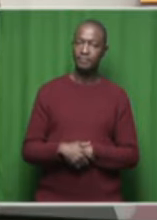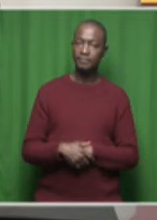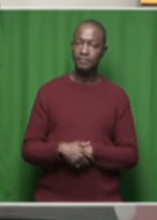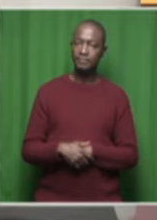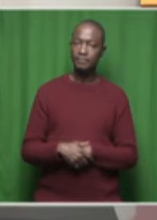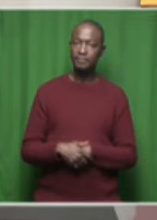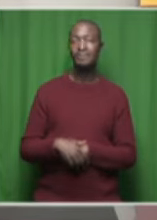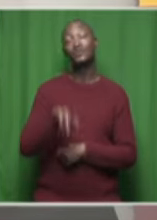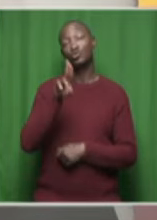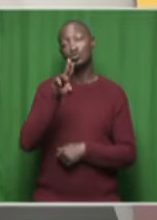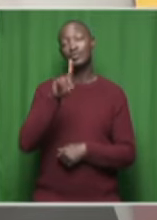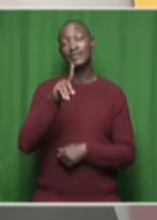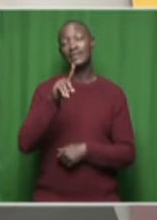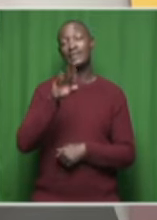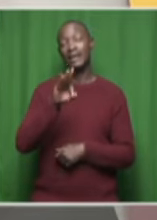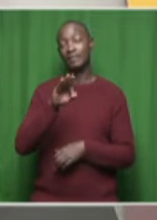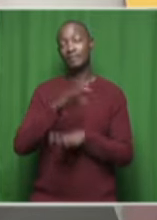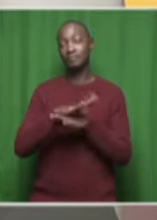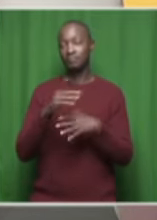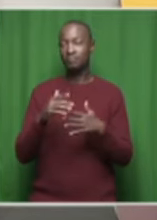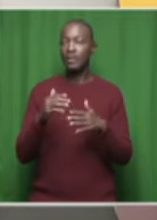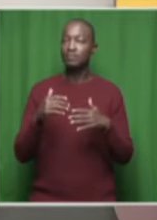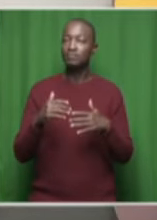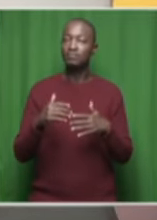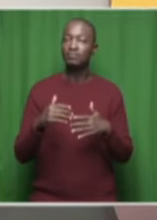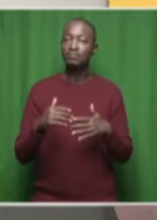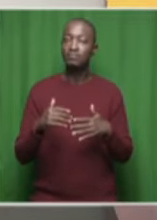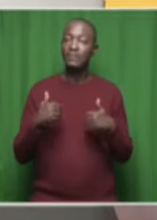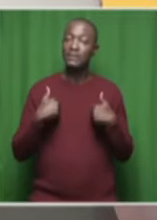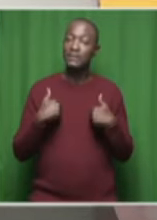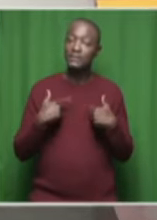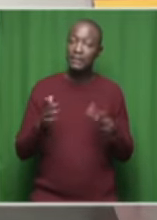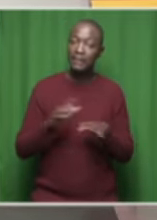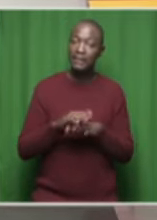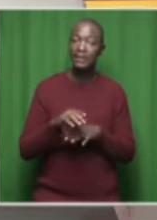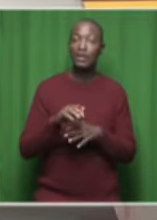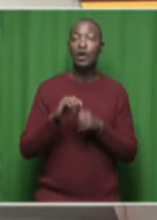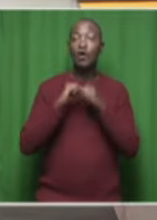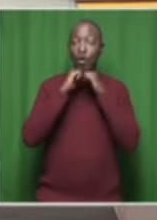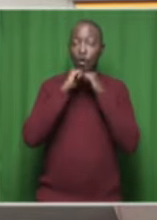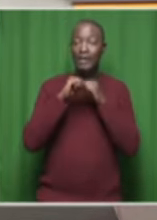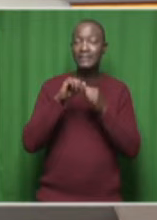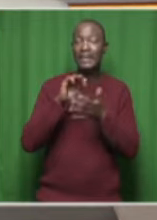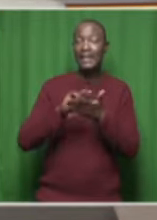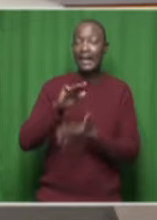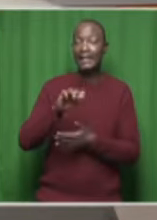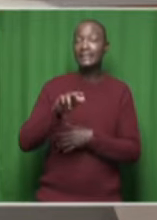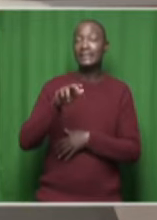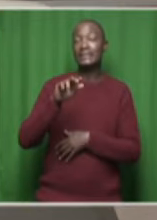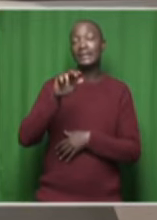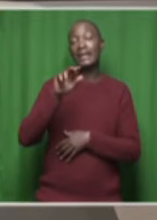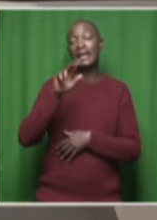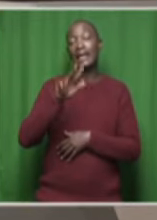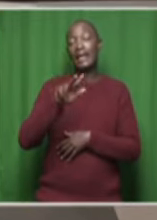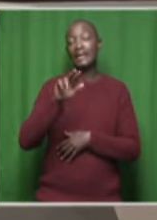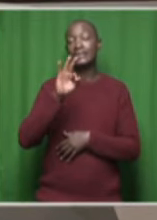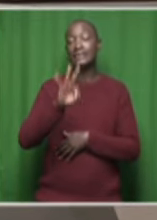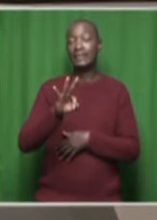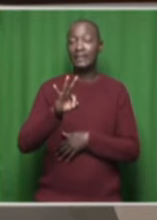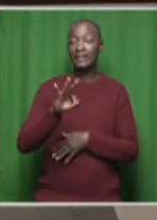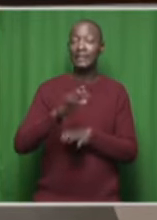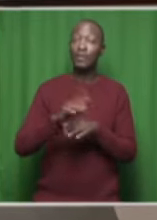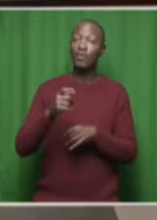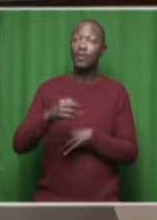the UDF launched August 1983. Within 2 years, there was a state of